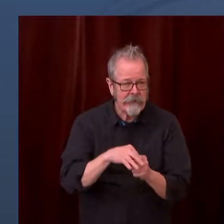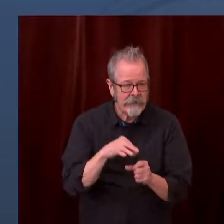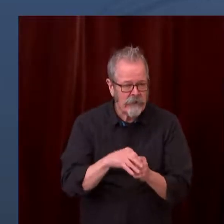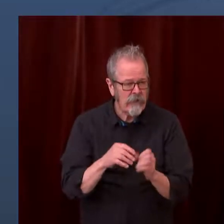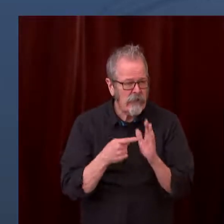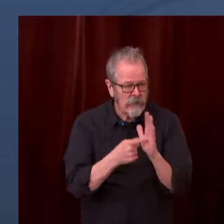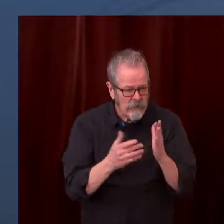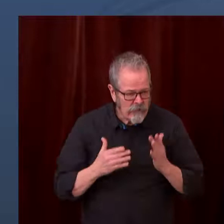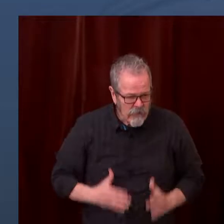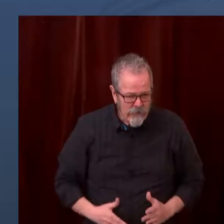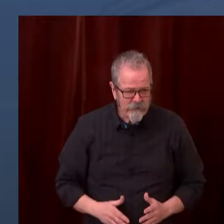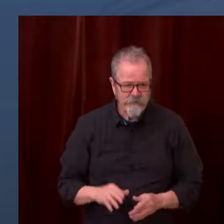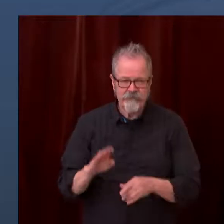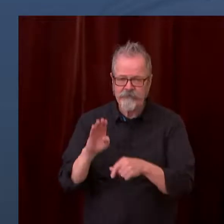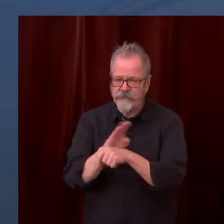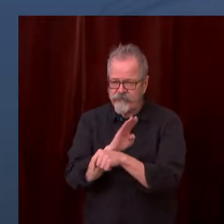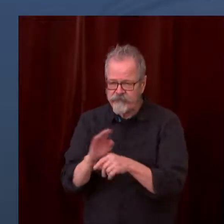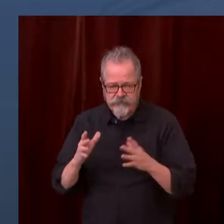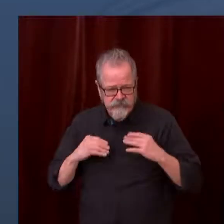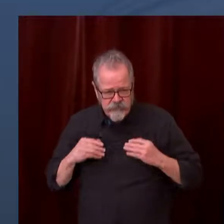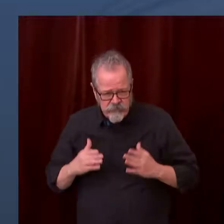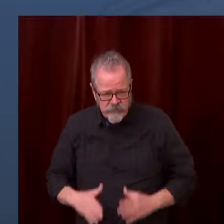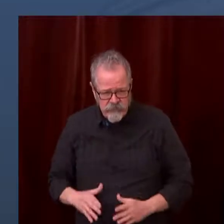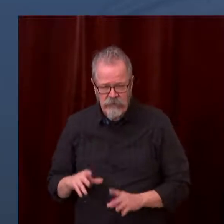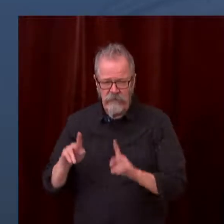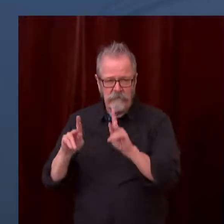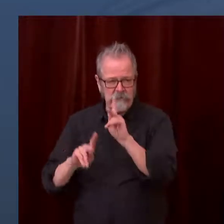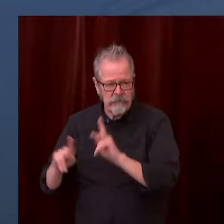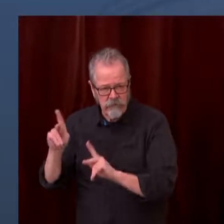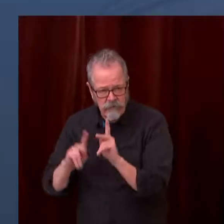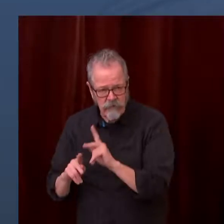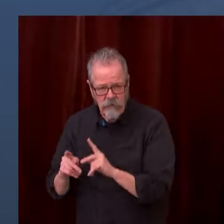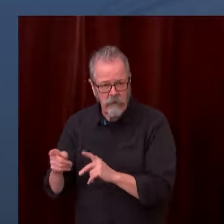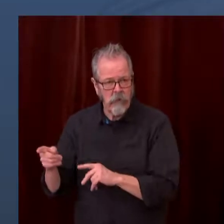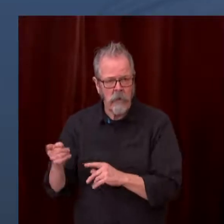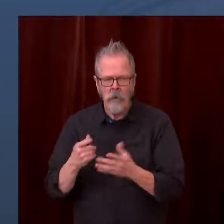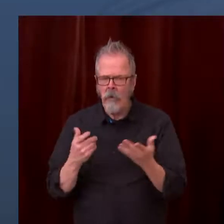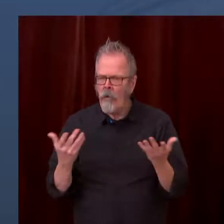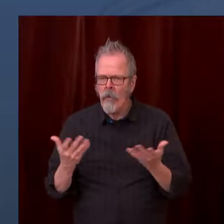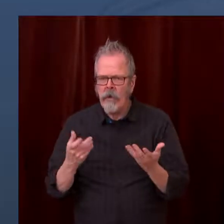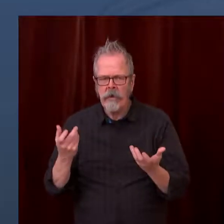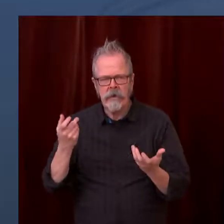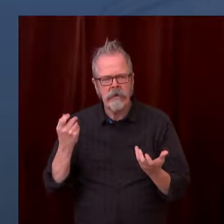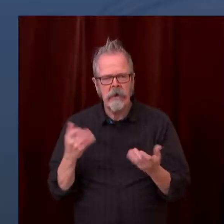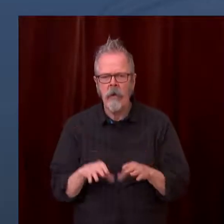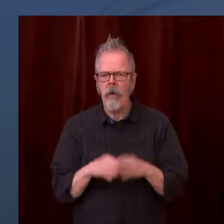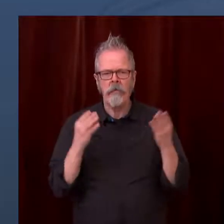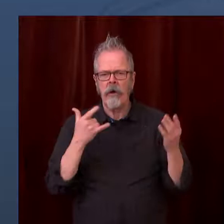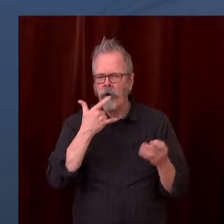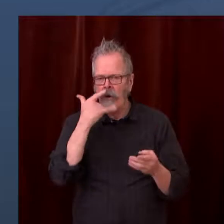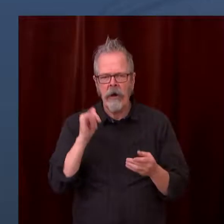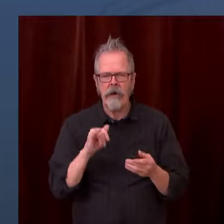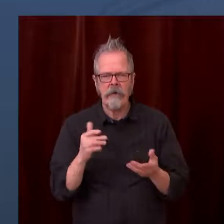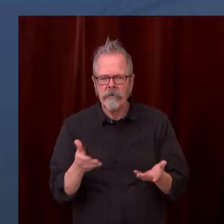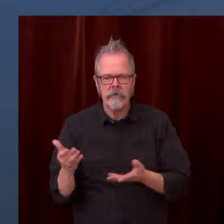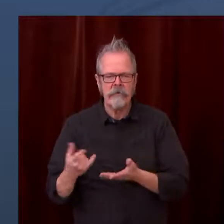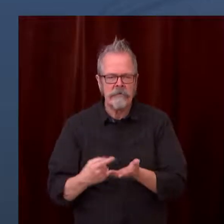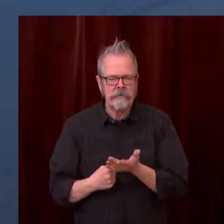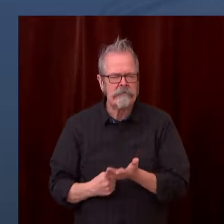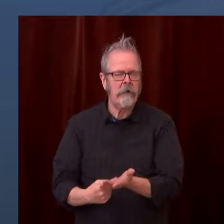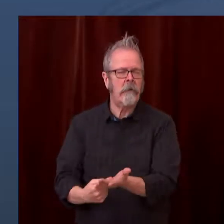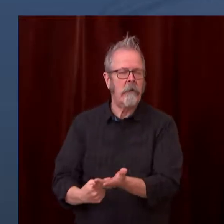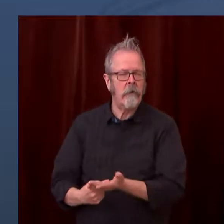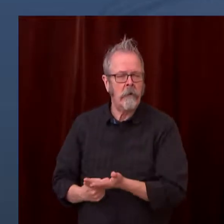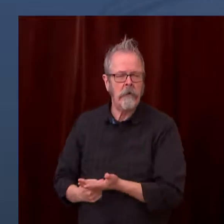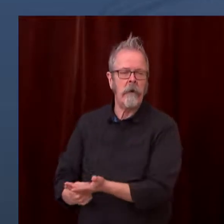add additional reopening into our plan. But we have to do this in the same way that we have to reopen